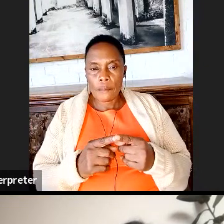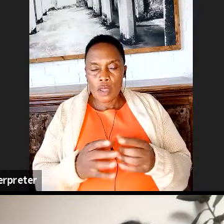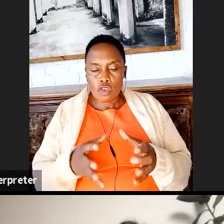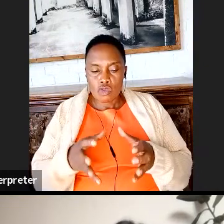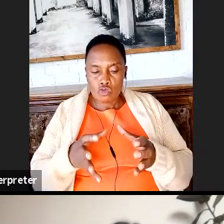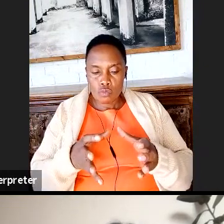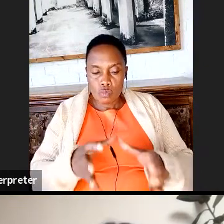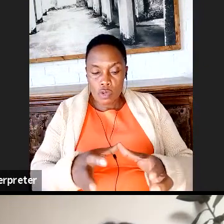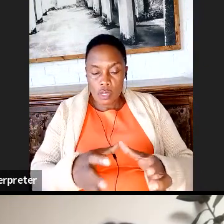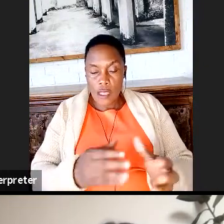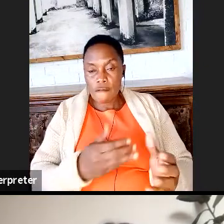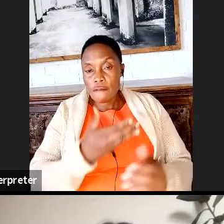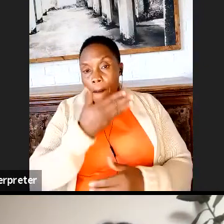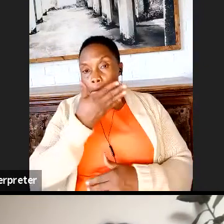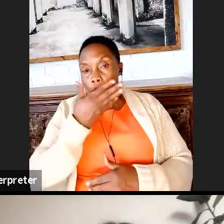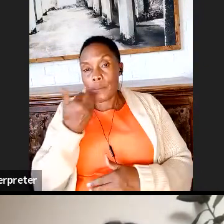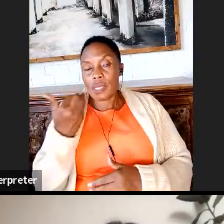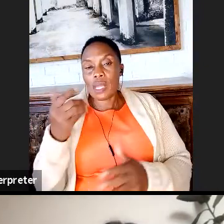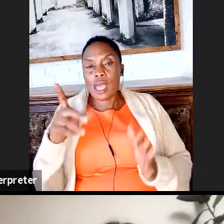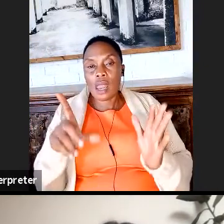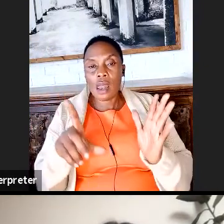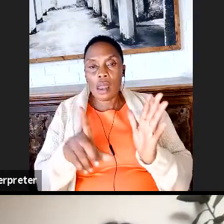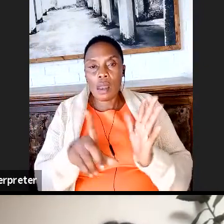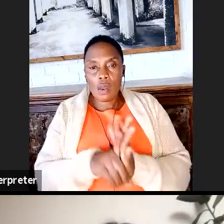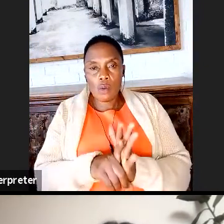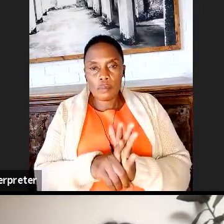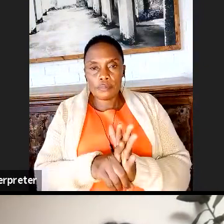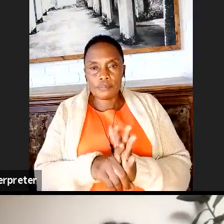protection law as soon as possible.